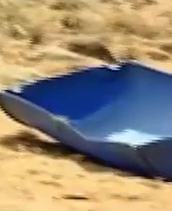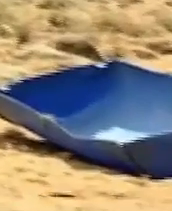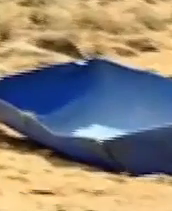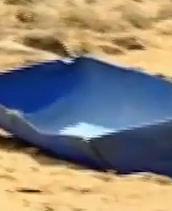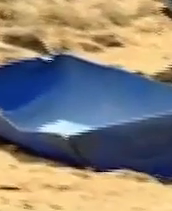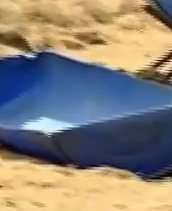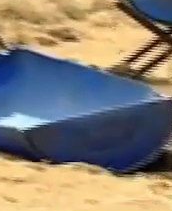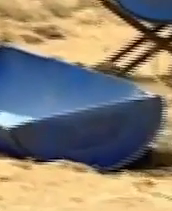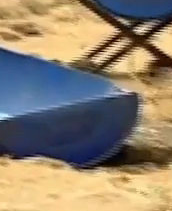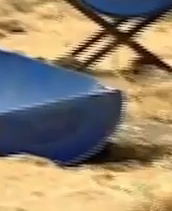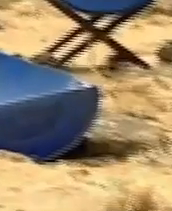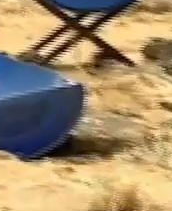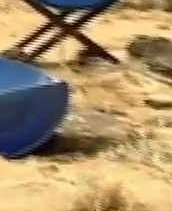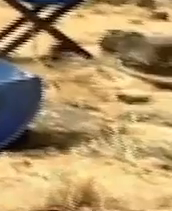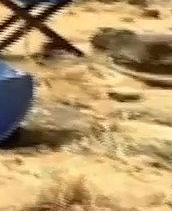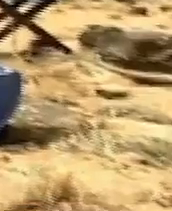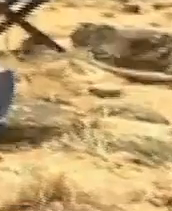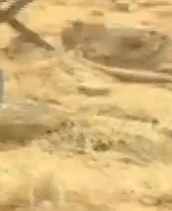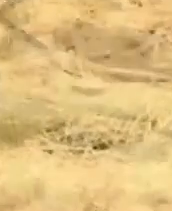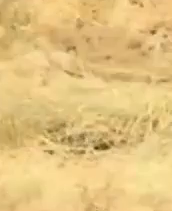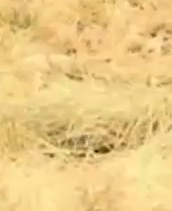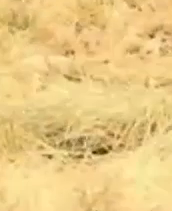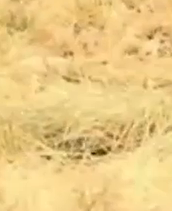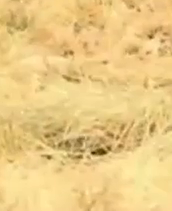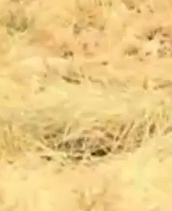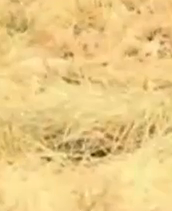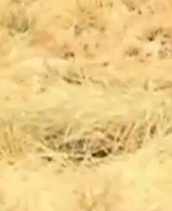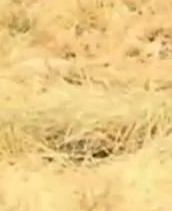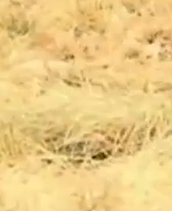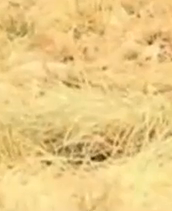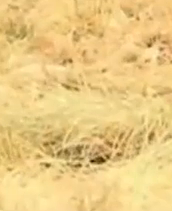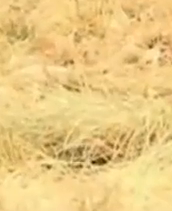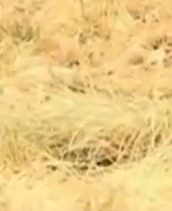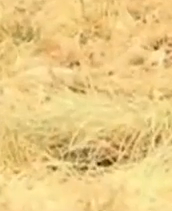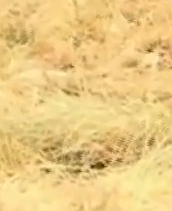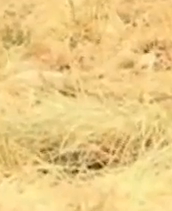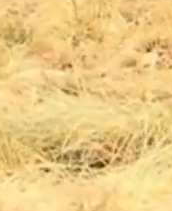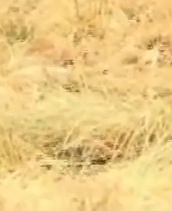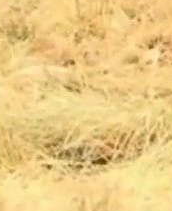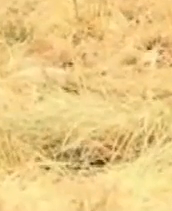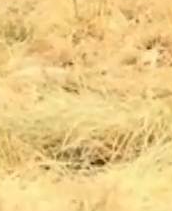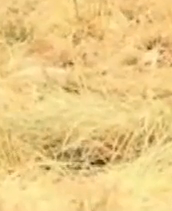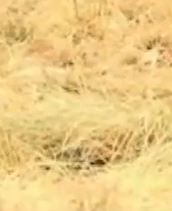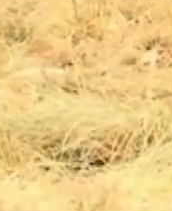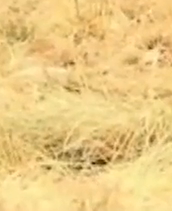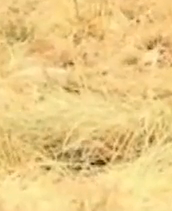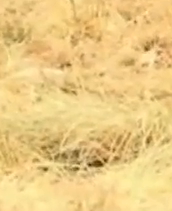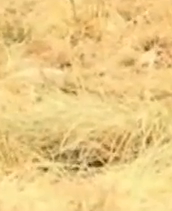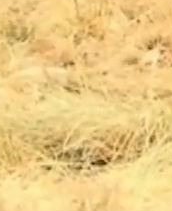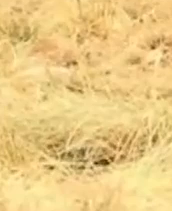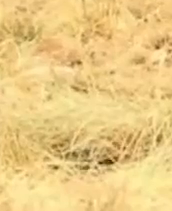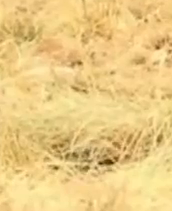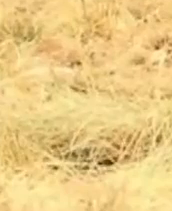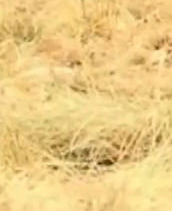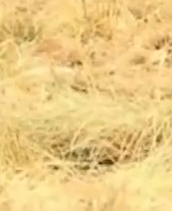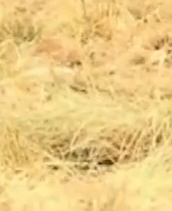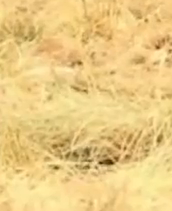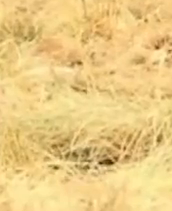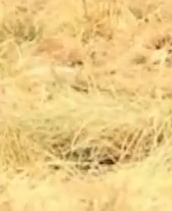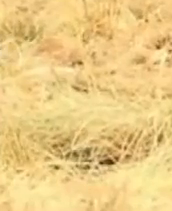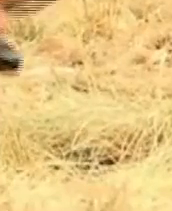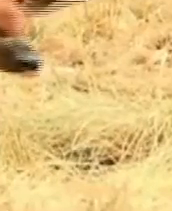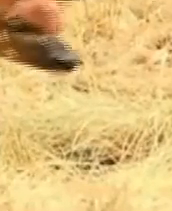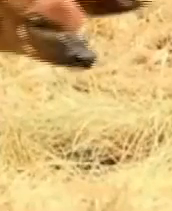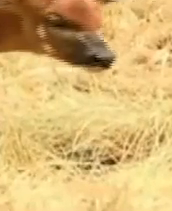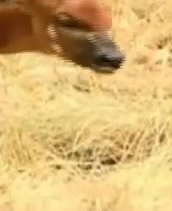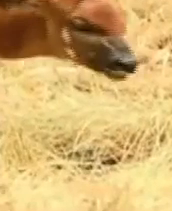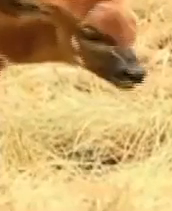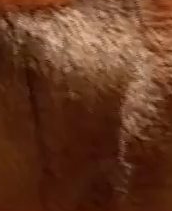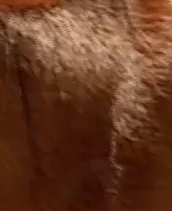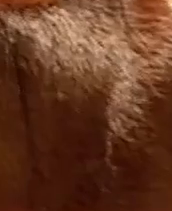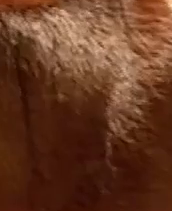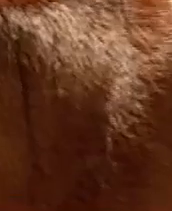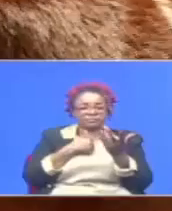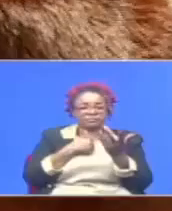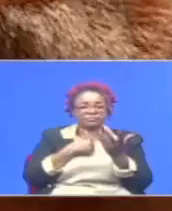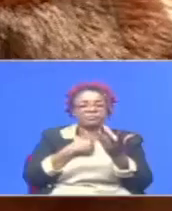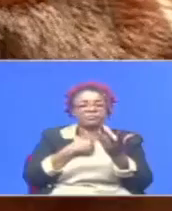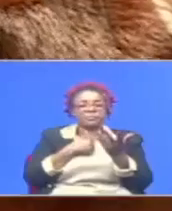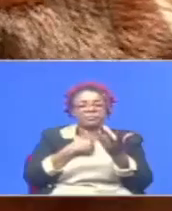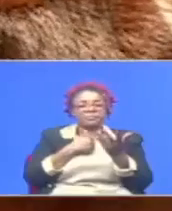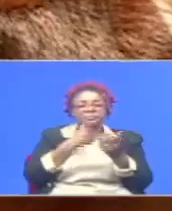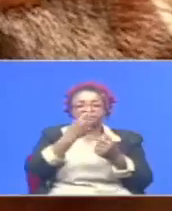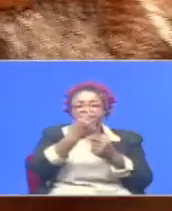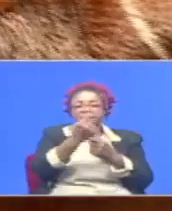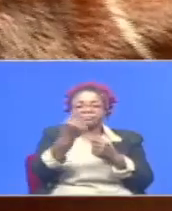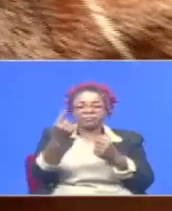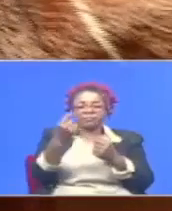across in all their majesty, boasting 8 to 14 white stripes on a brilliant russet coat. Each bongo